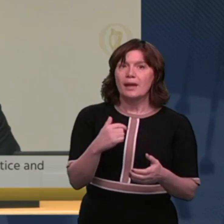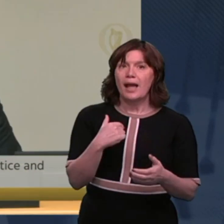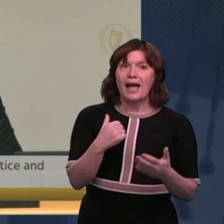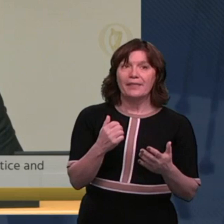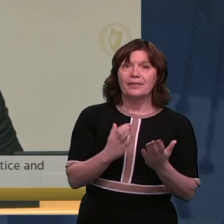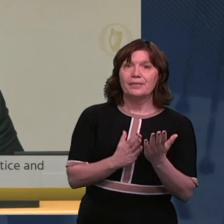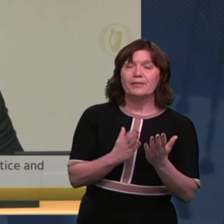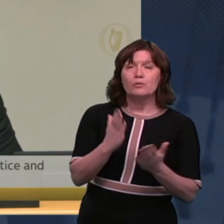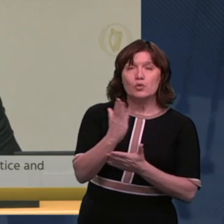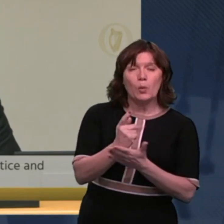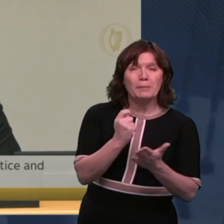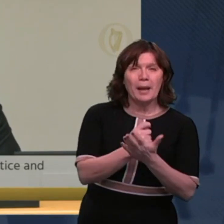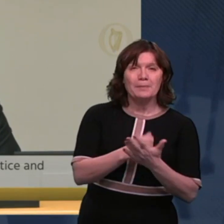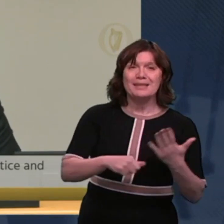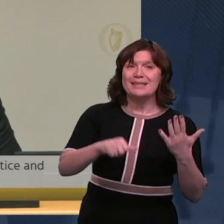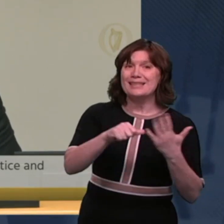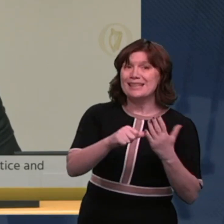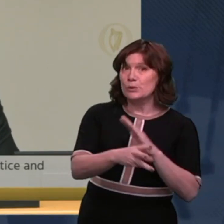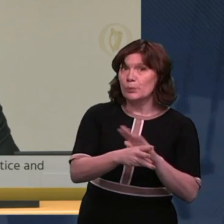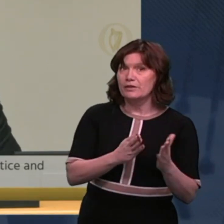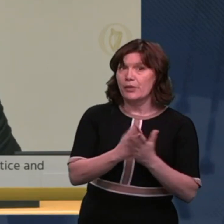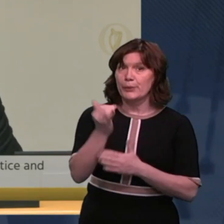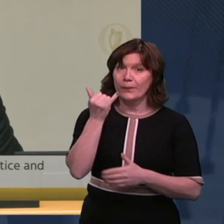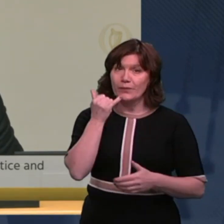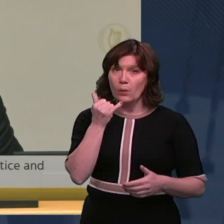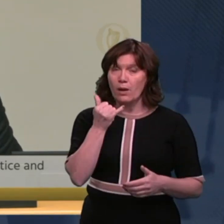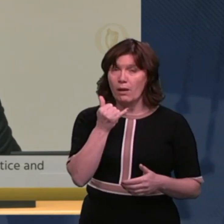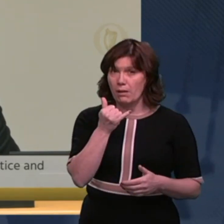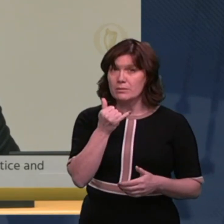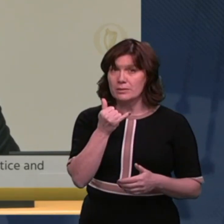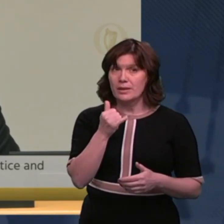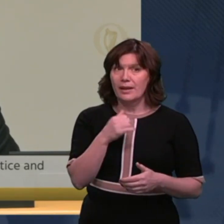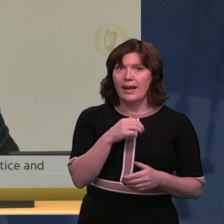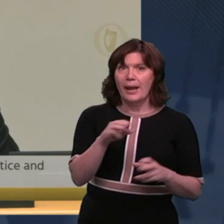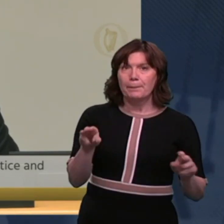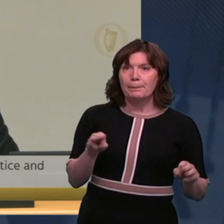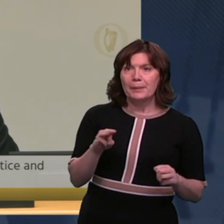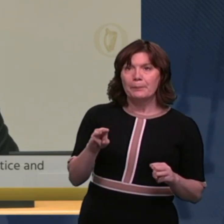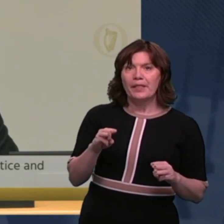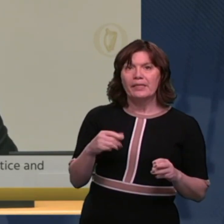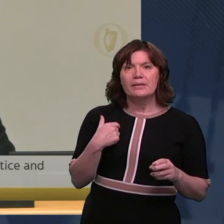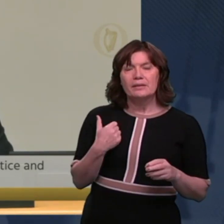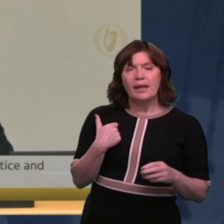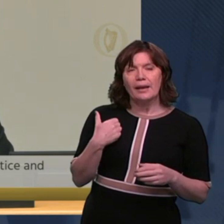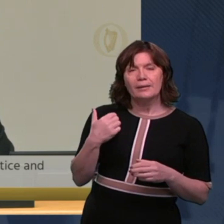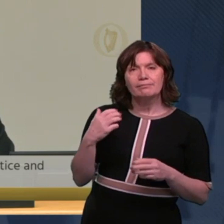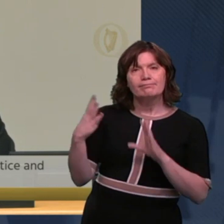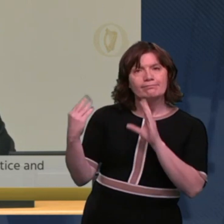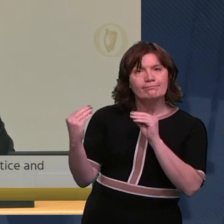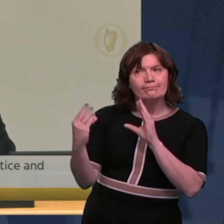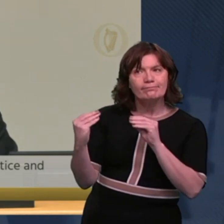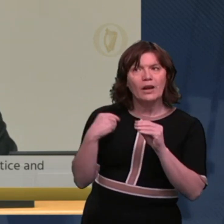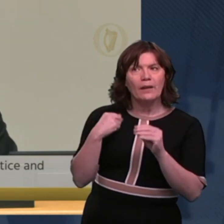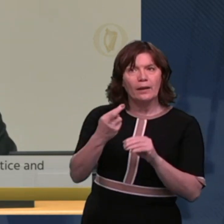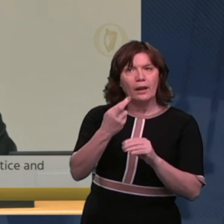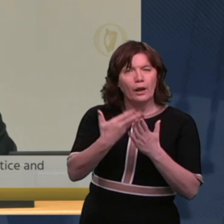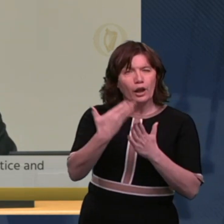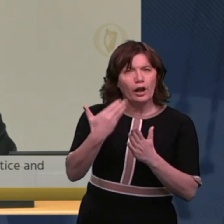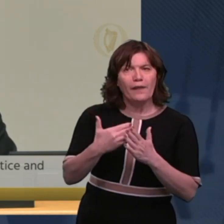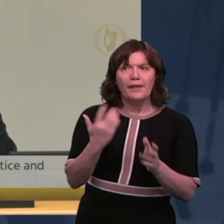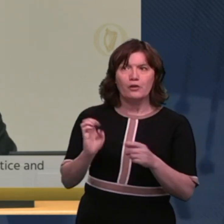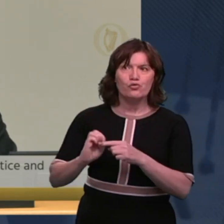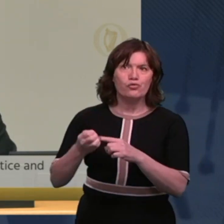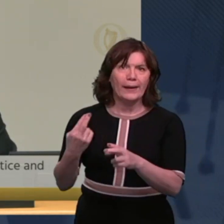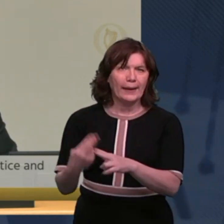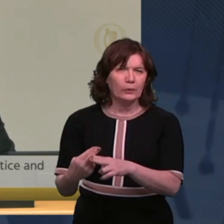6-week group programme, 3 telephone calls where parents apply and start to implement the strategies they've set. It's a family-centred